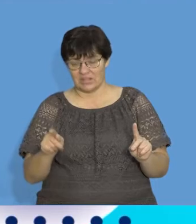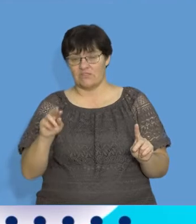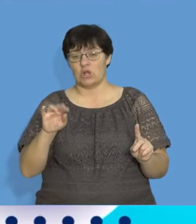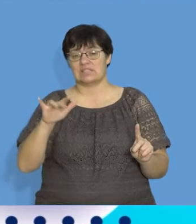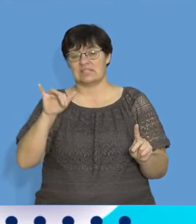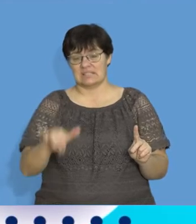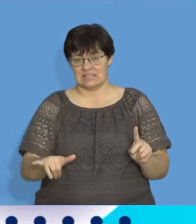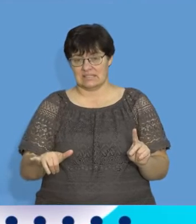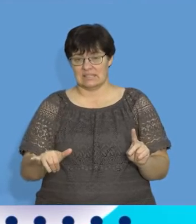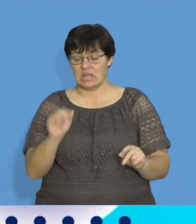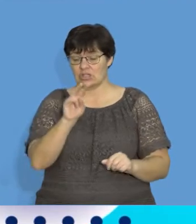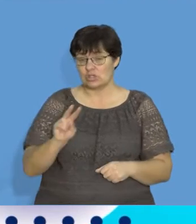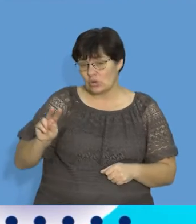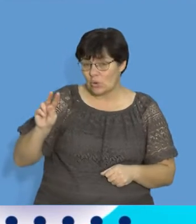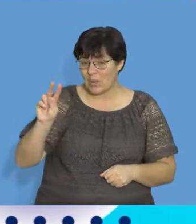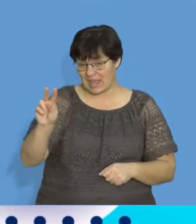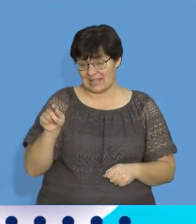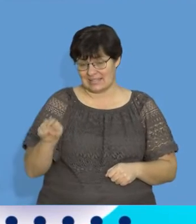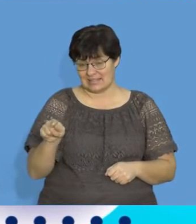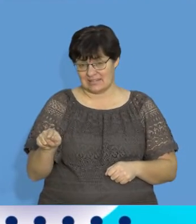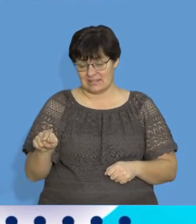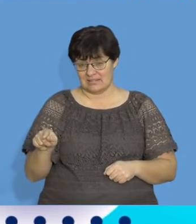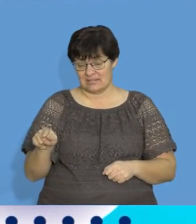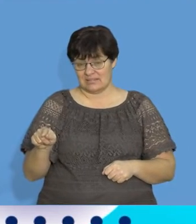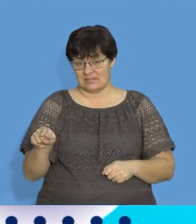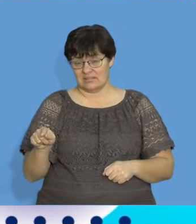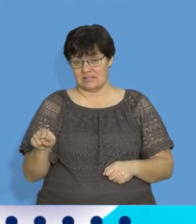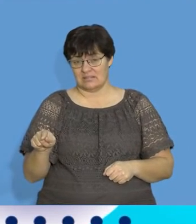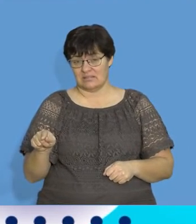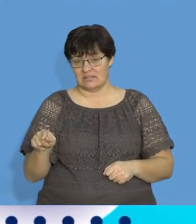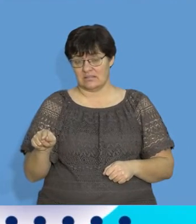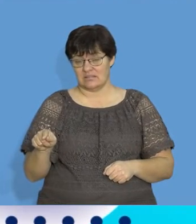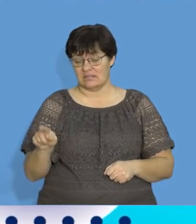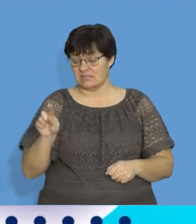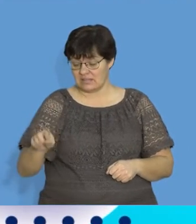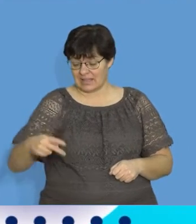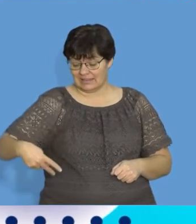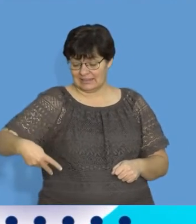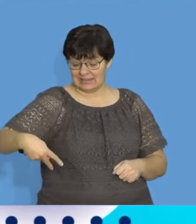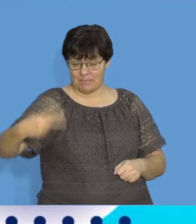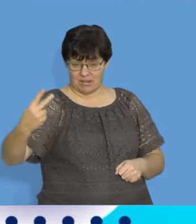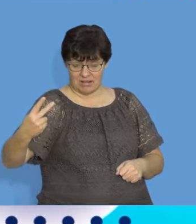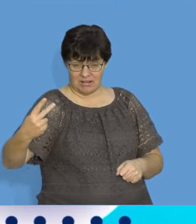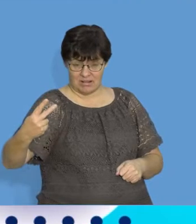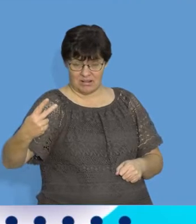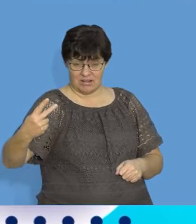the velocity squared. So if velocity